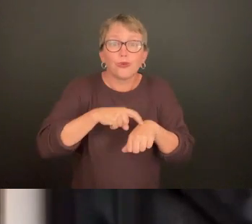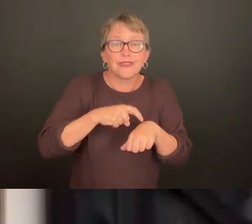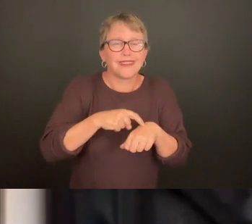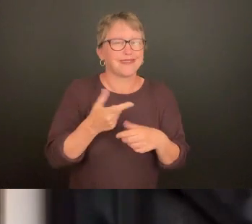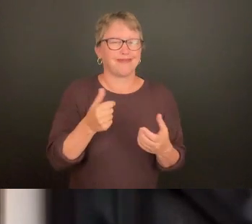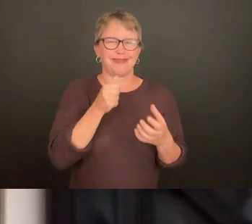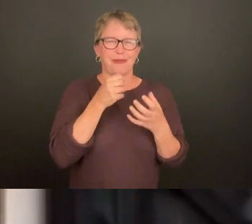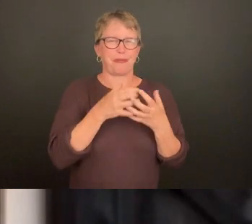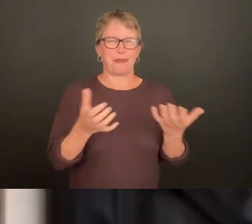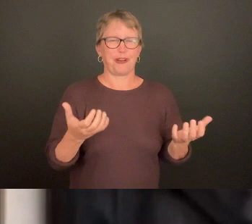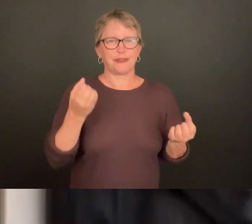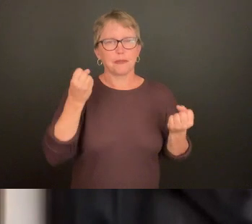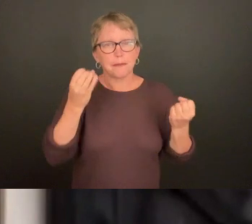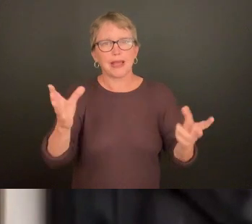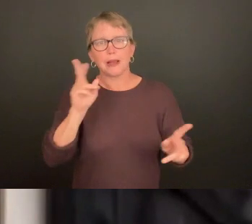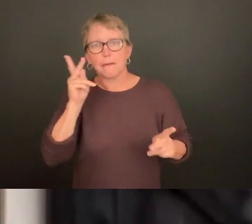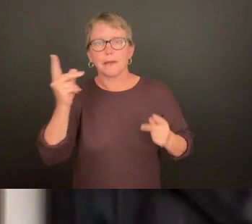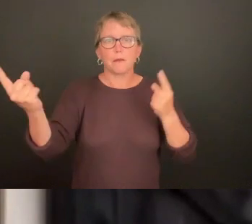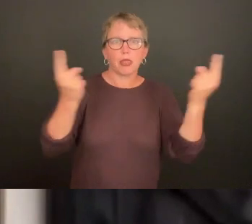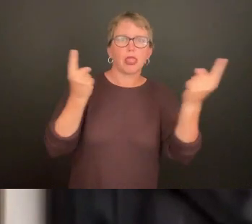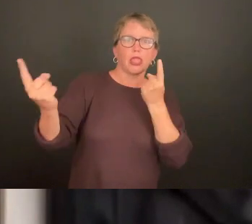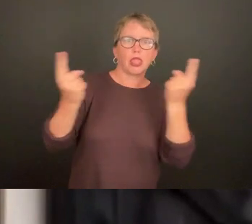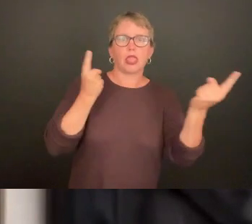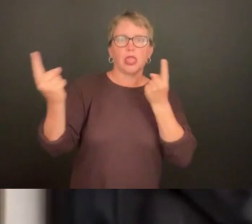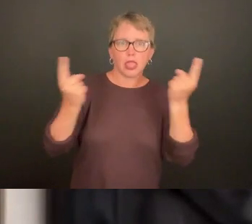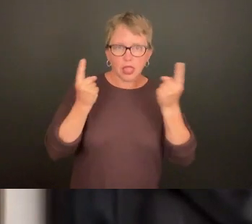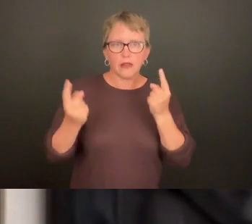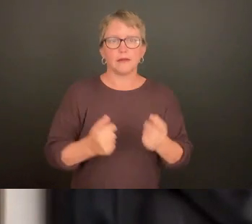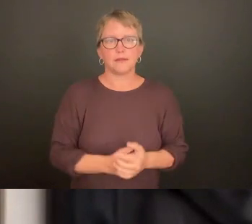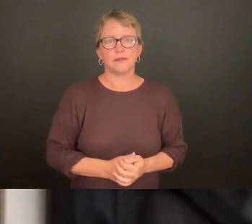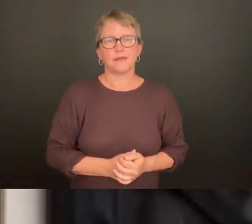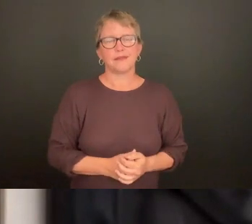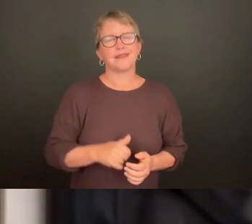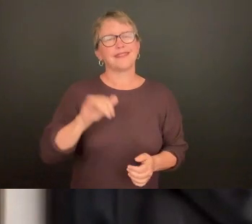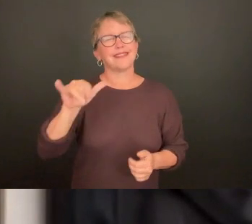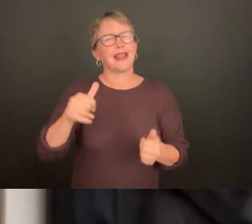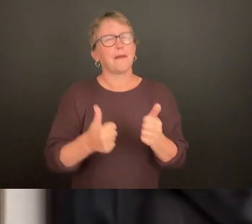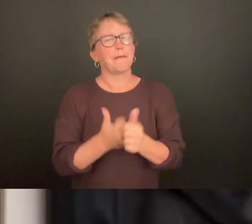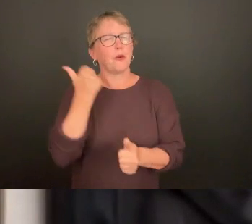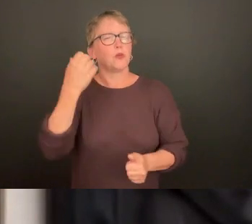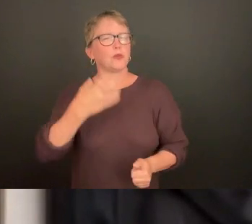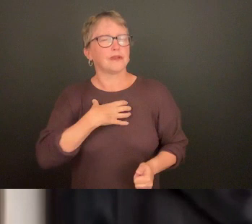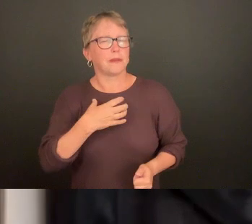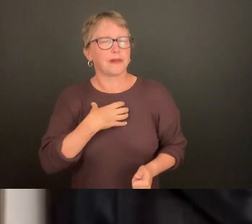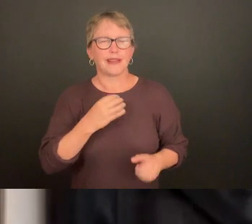nurses coming in and out, staff coming in and out. So one of the main complaints was lack